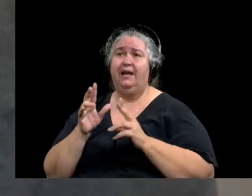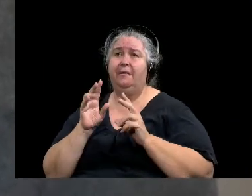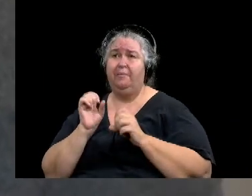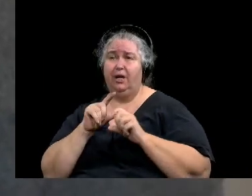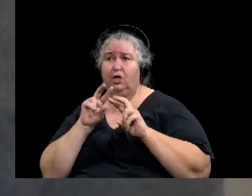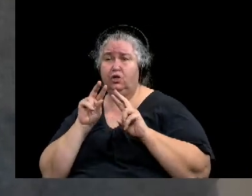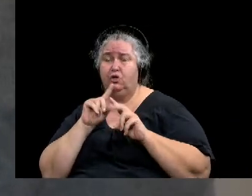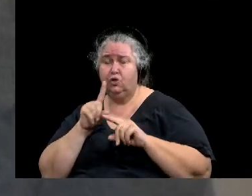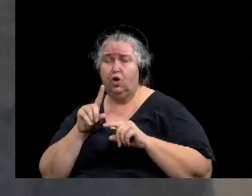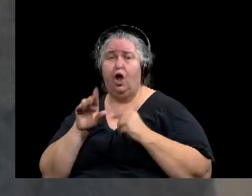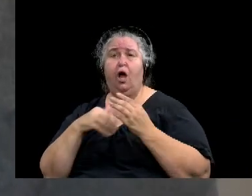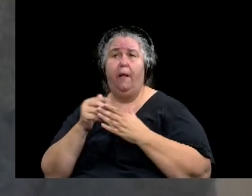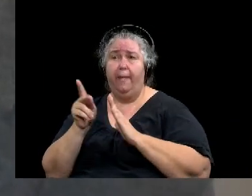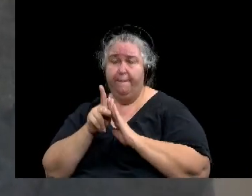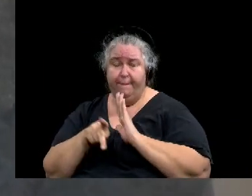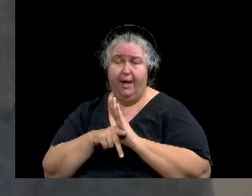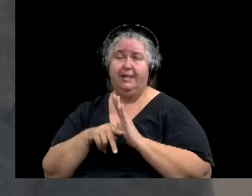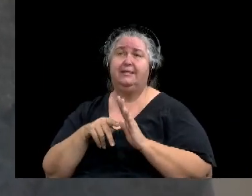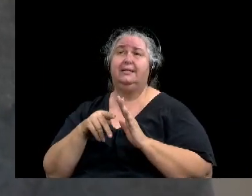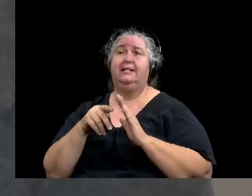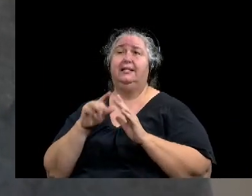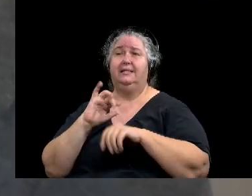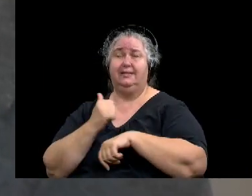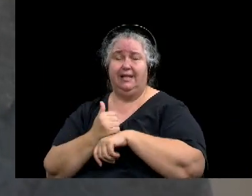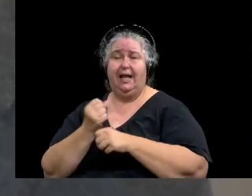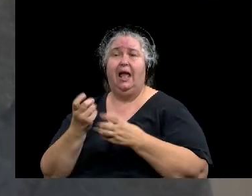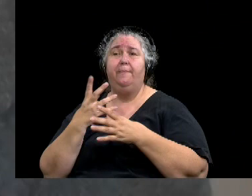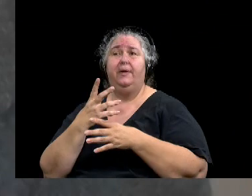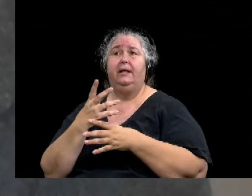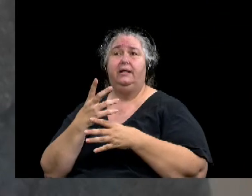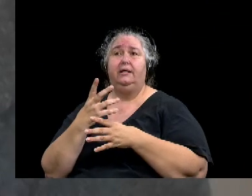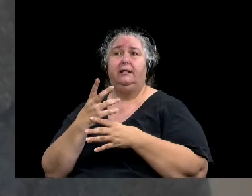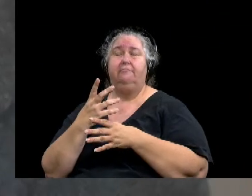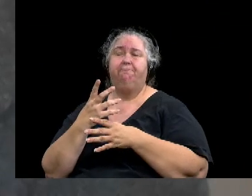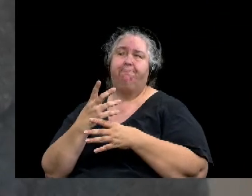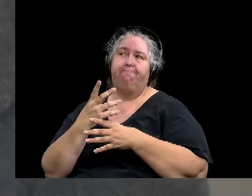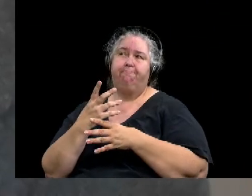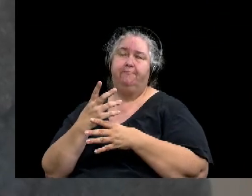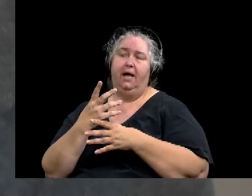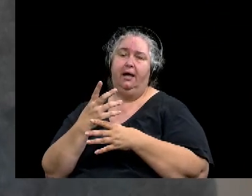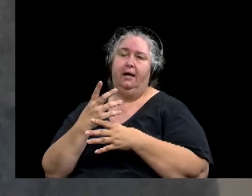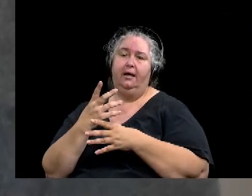should the number of hospital patients increase to a degree of serious alarm.